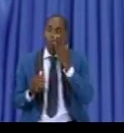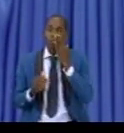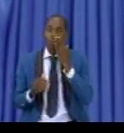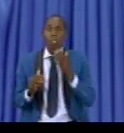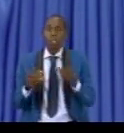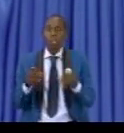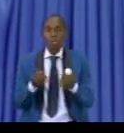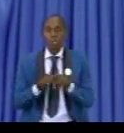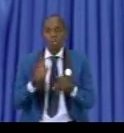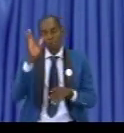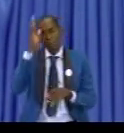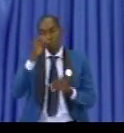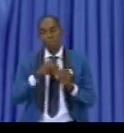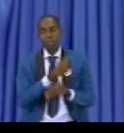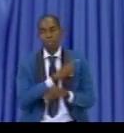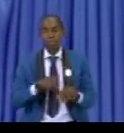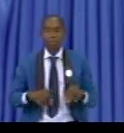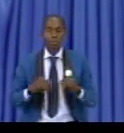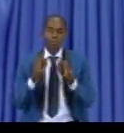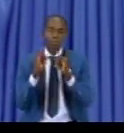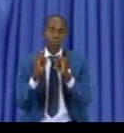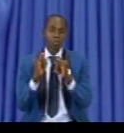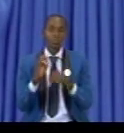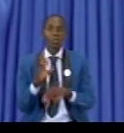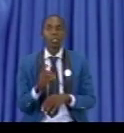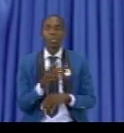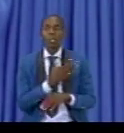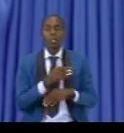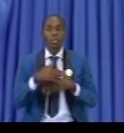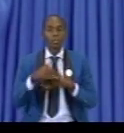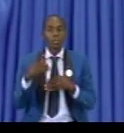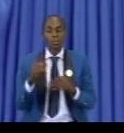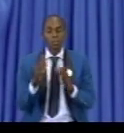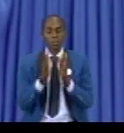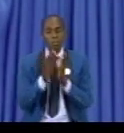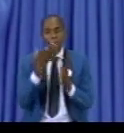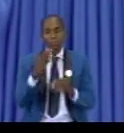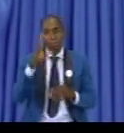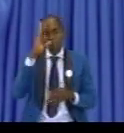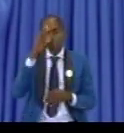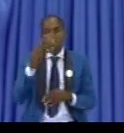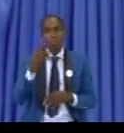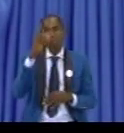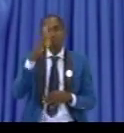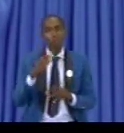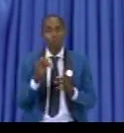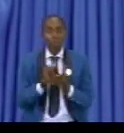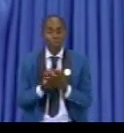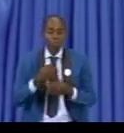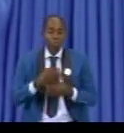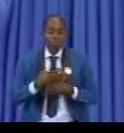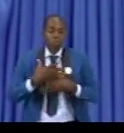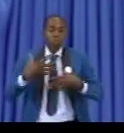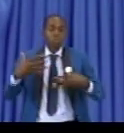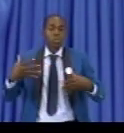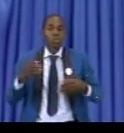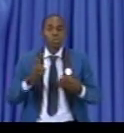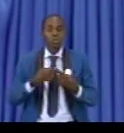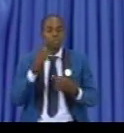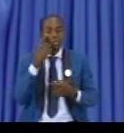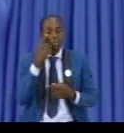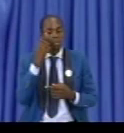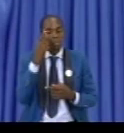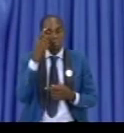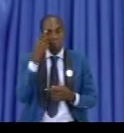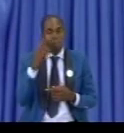our Father in the Lord. And after the prayer of the man of God, that swelling, and of course, and the issue and the